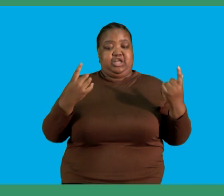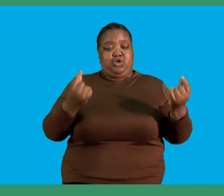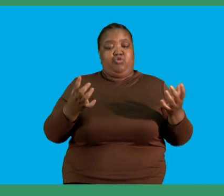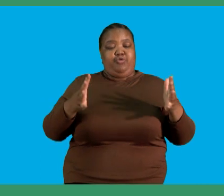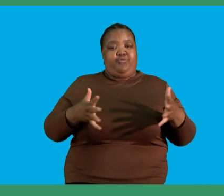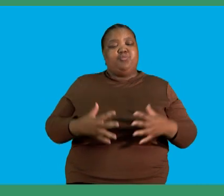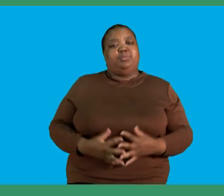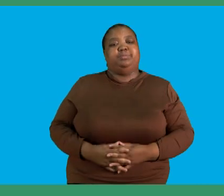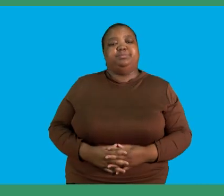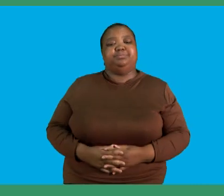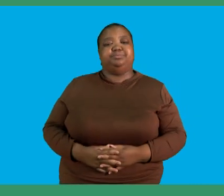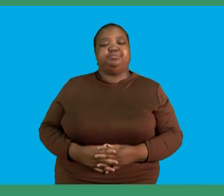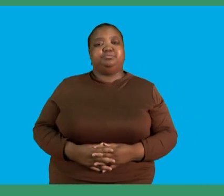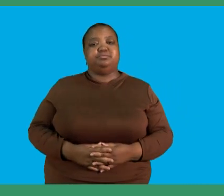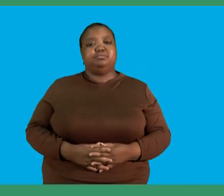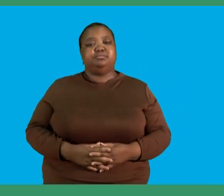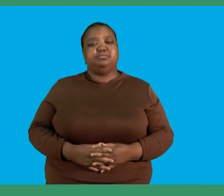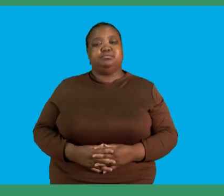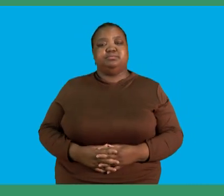presentation.